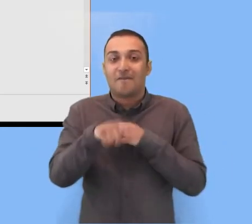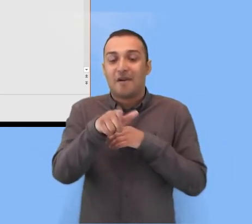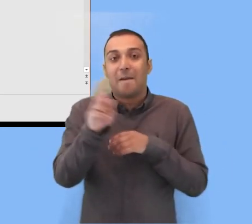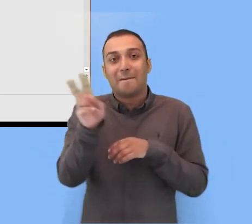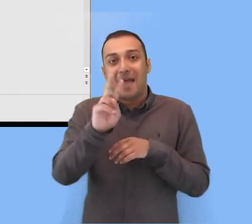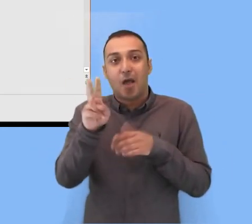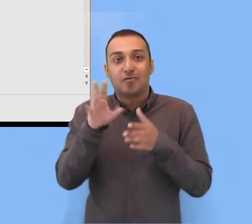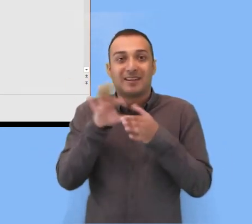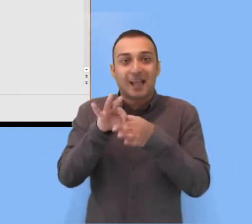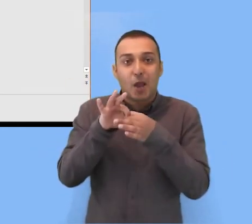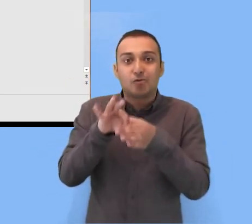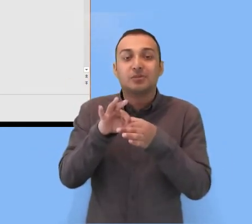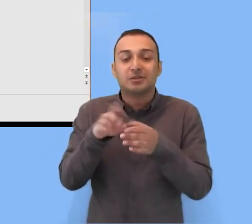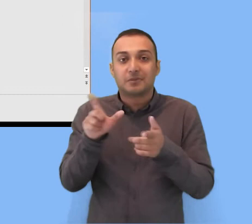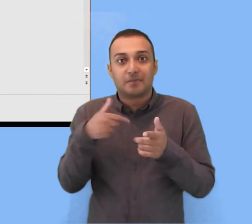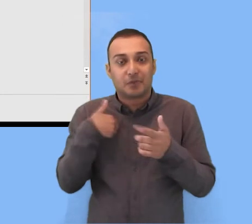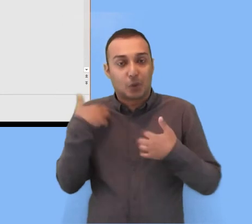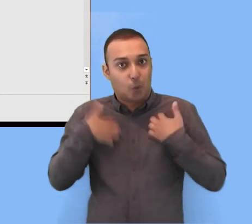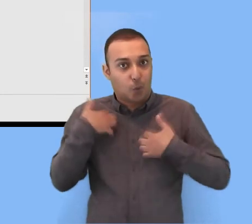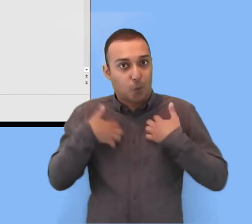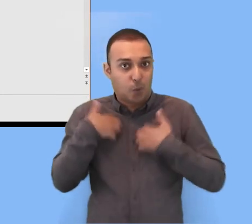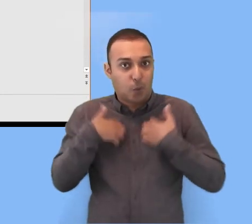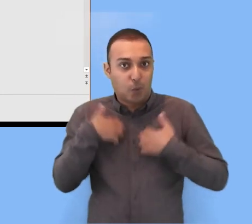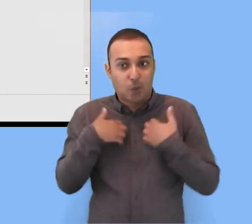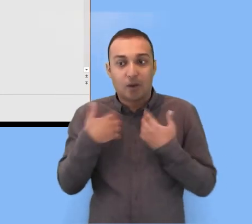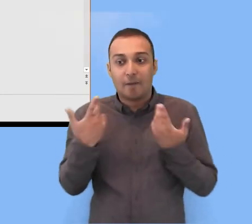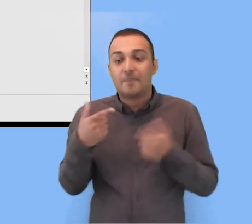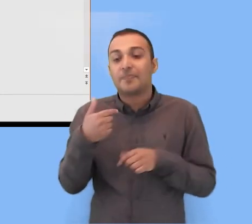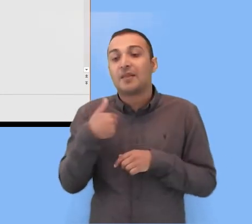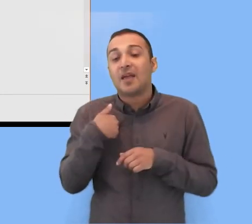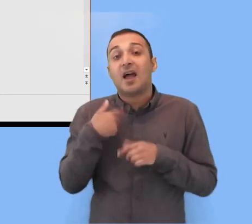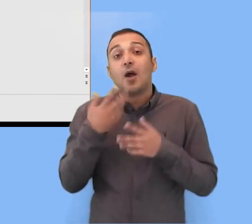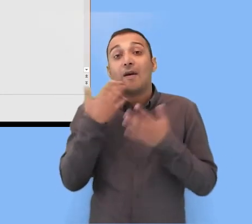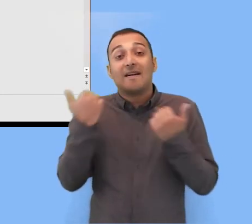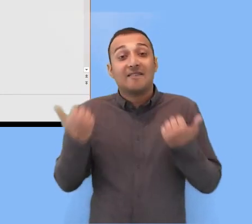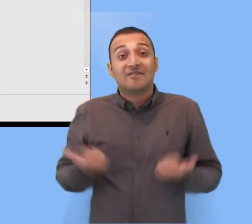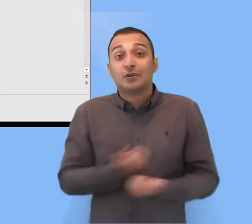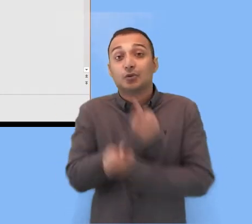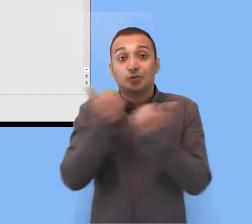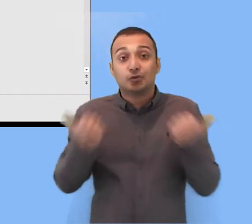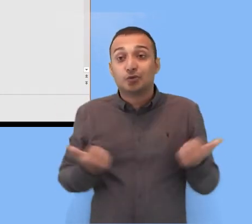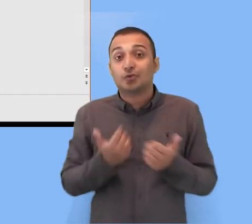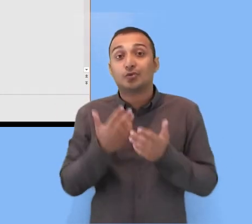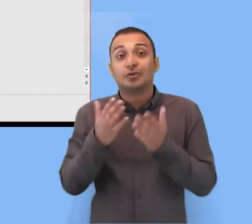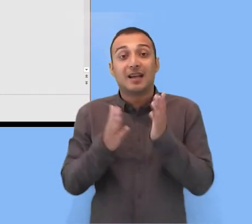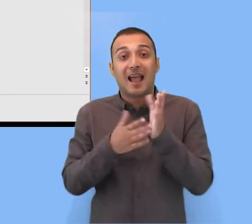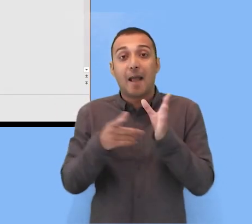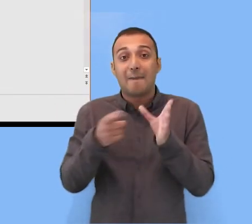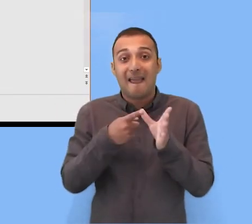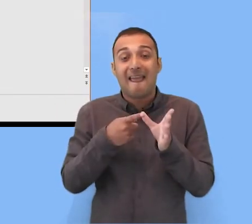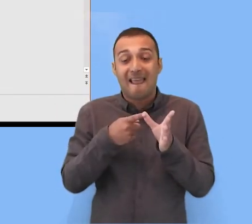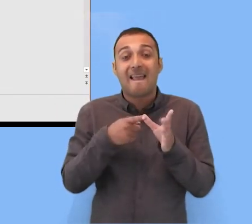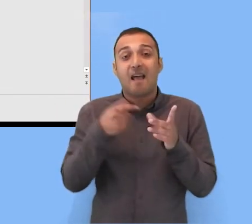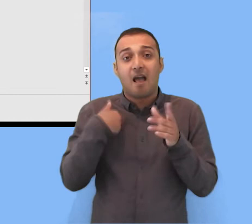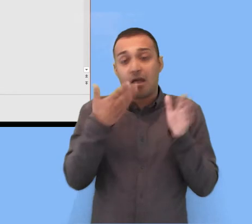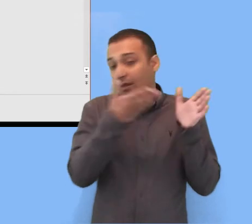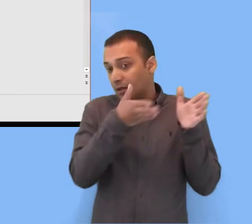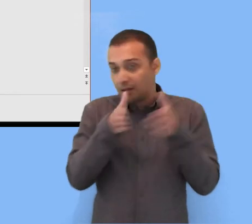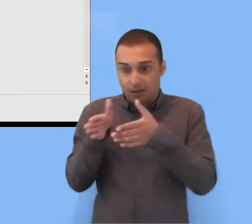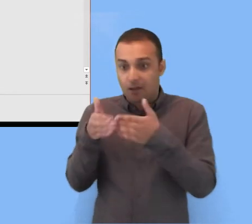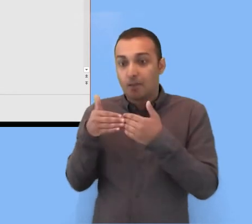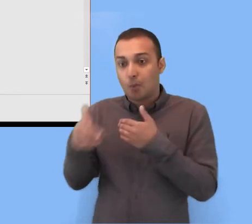And I extended the reading after I finished into the area of maternal